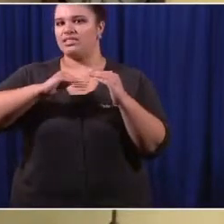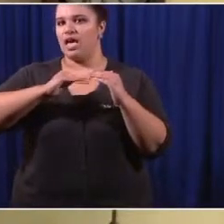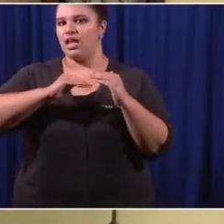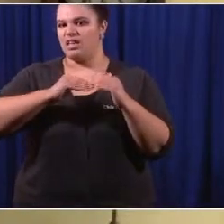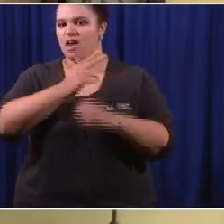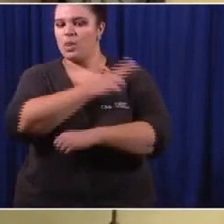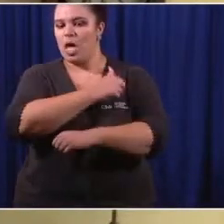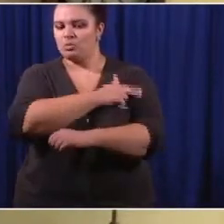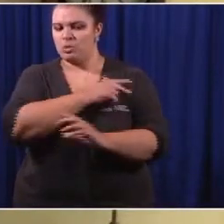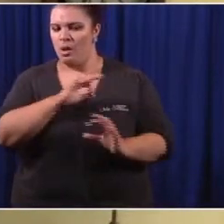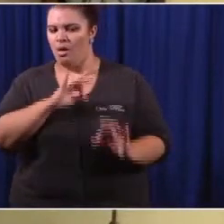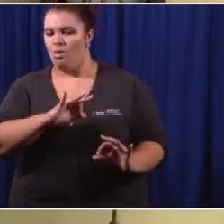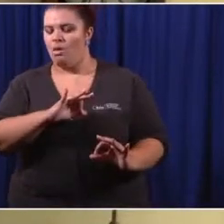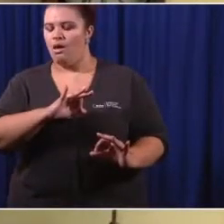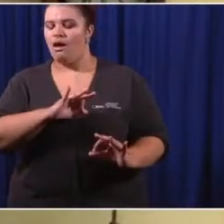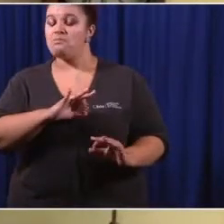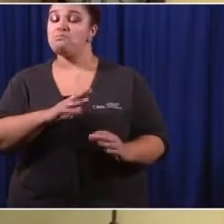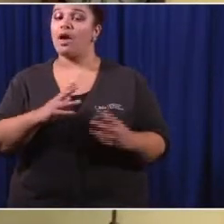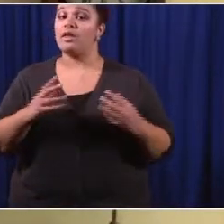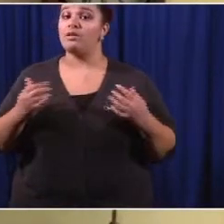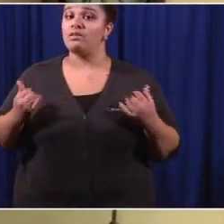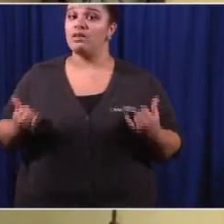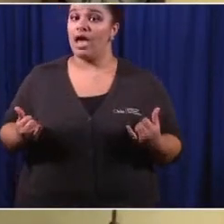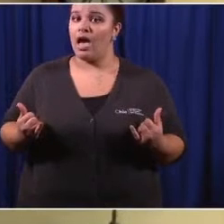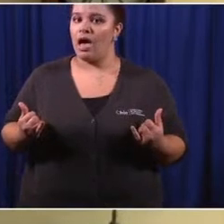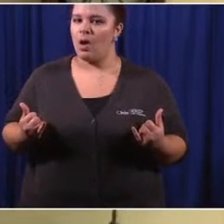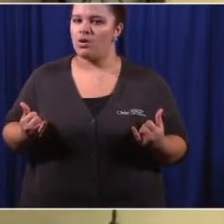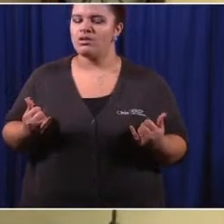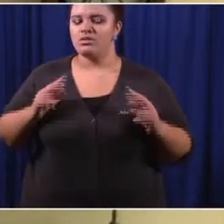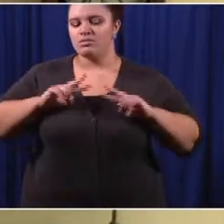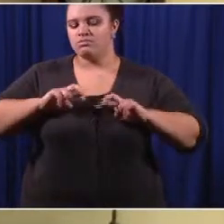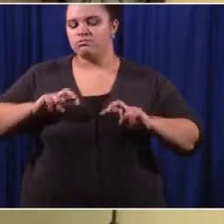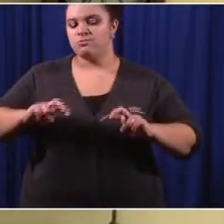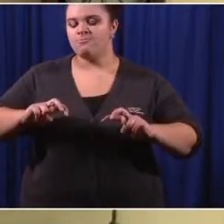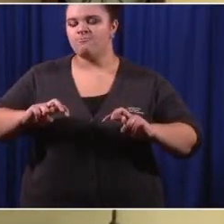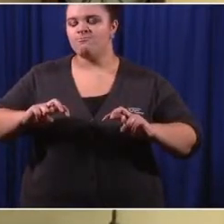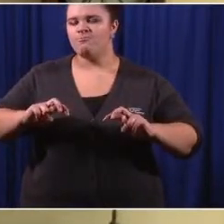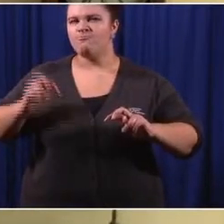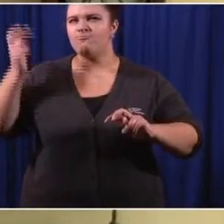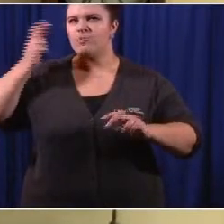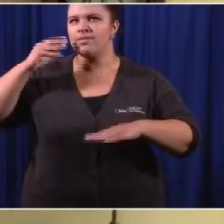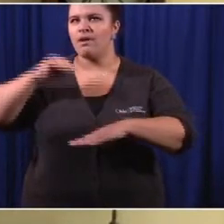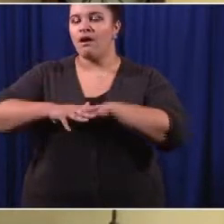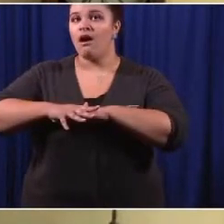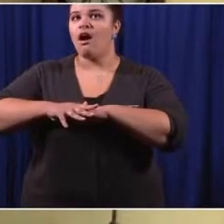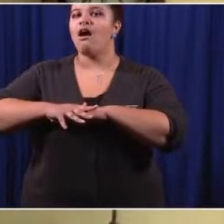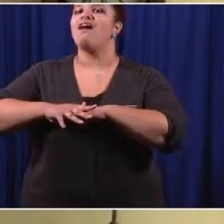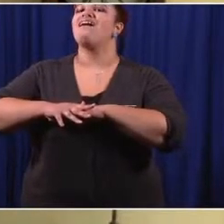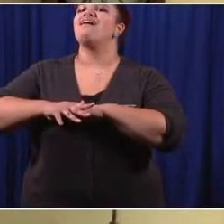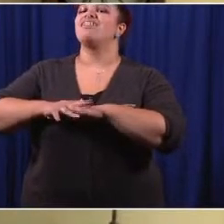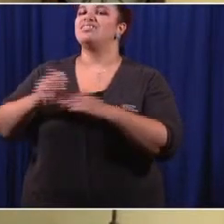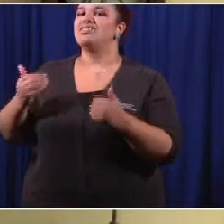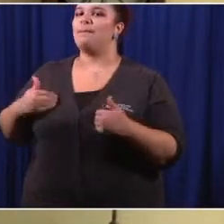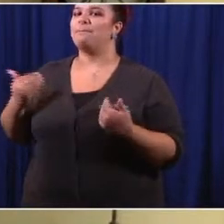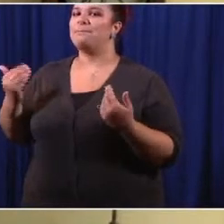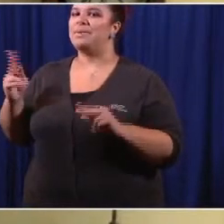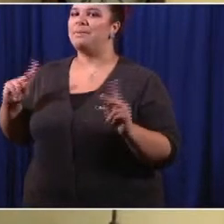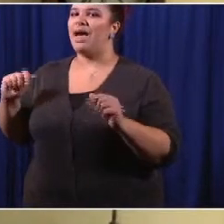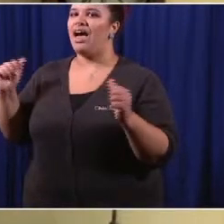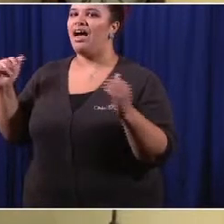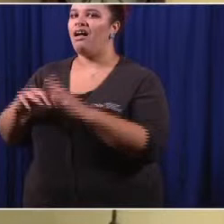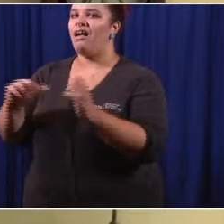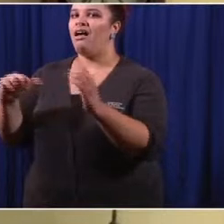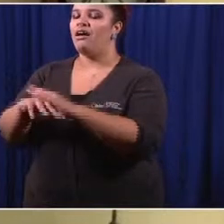point, knowing that young people are driving this, does anything become more targeted based on age group rather than mask orders